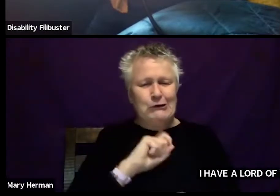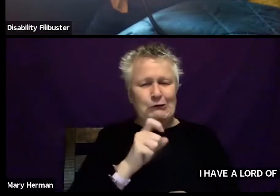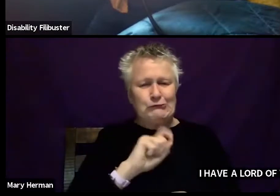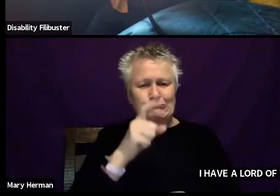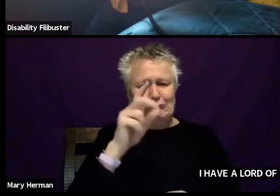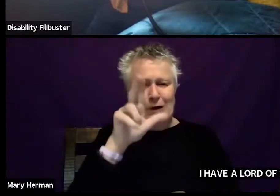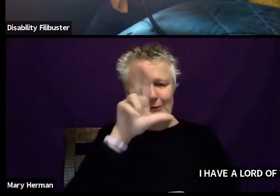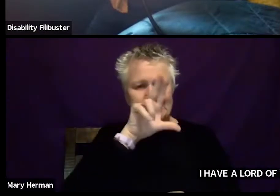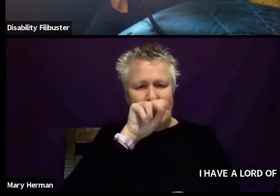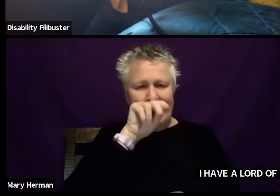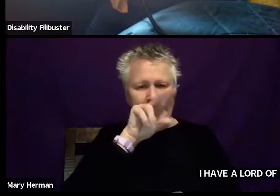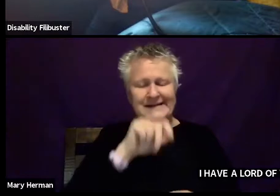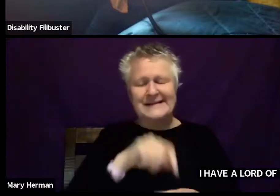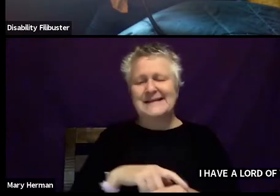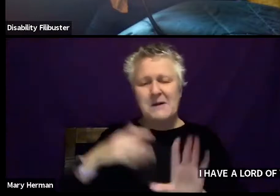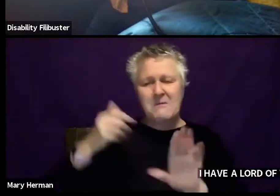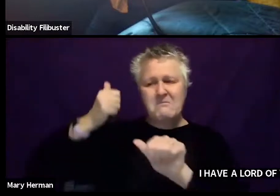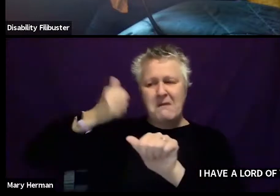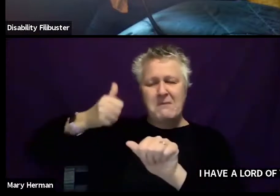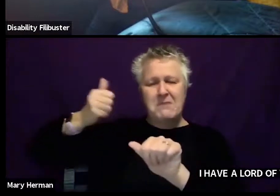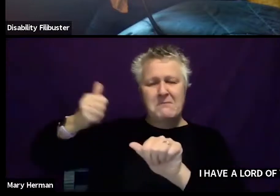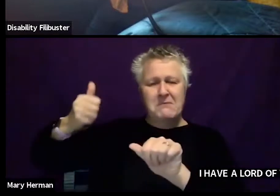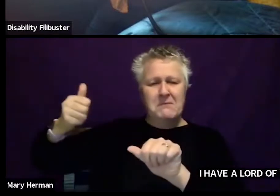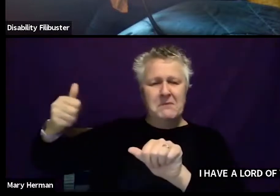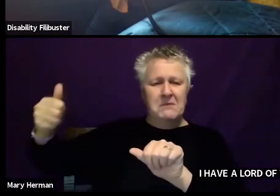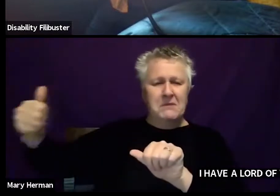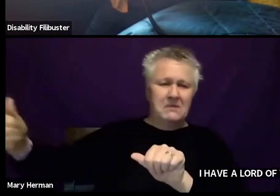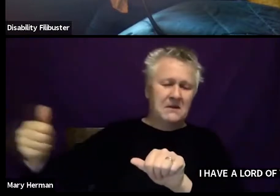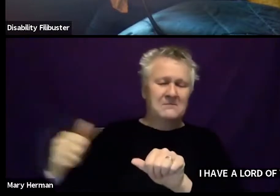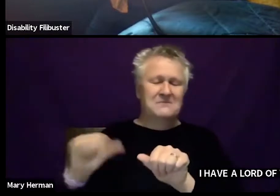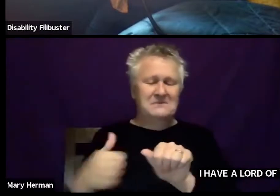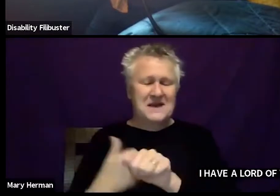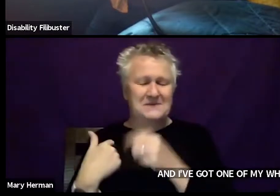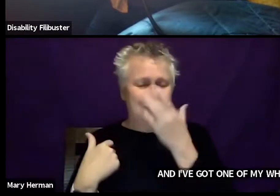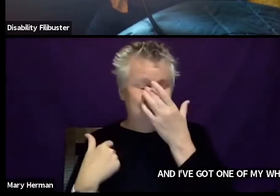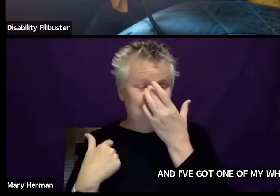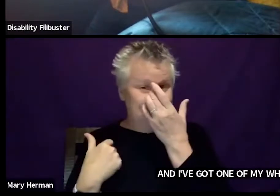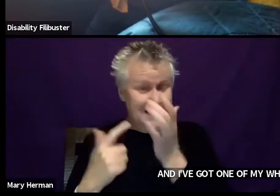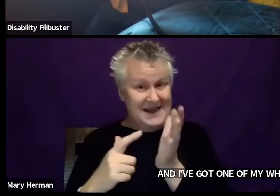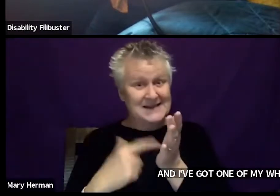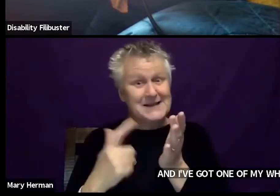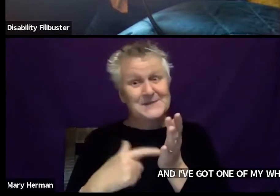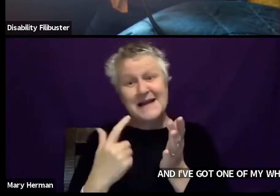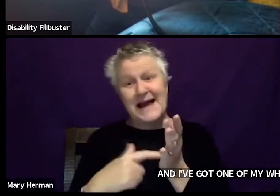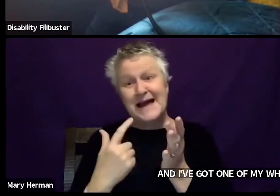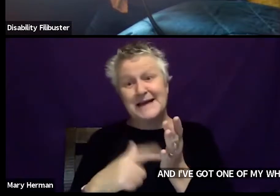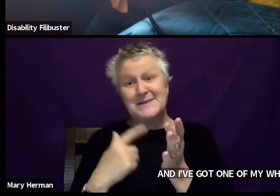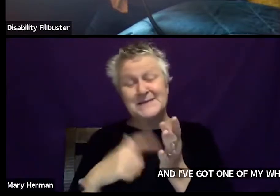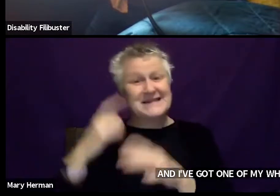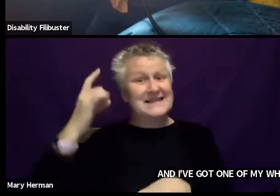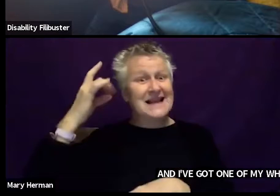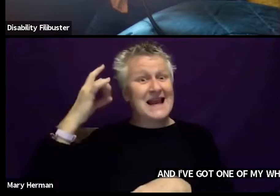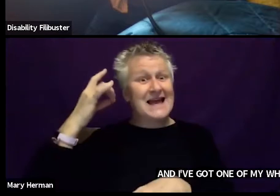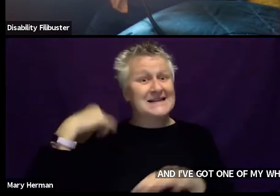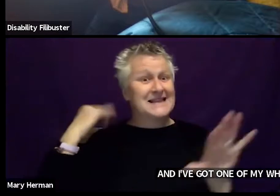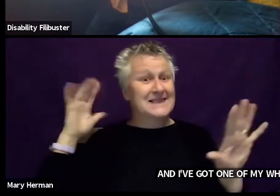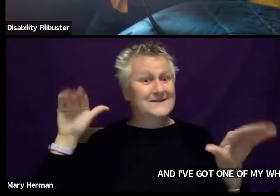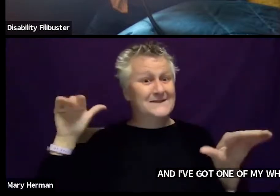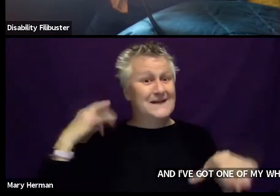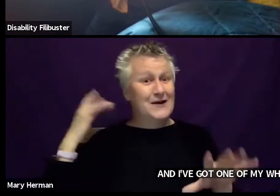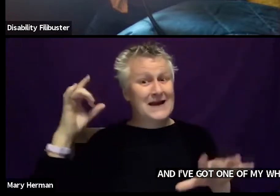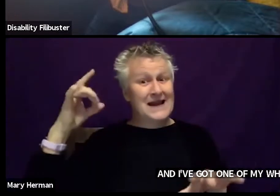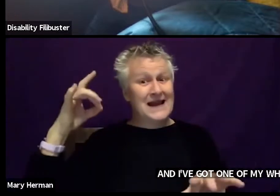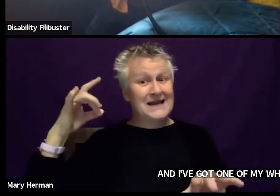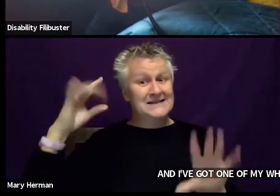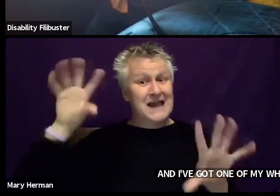white canes is on a shelf behind me. And sometimes the fairy lights come on behind me, but not always. They